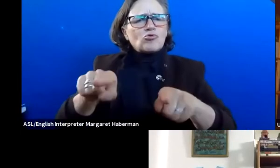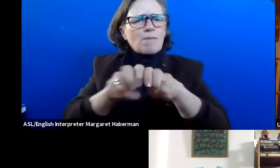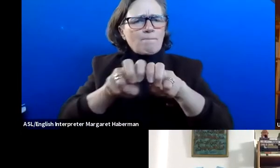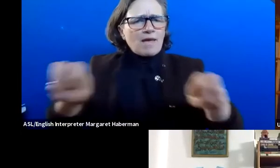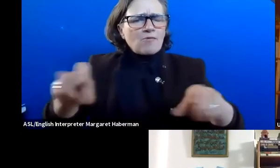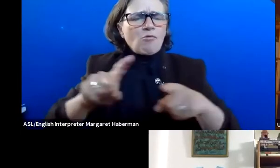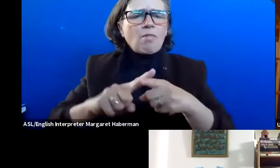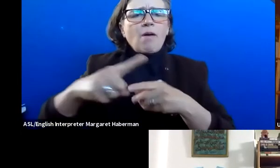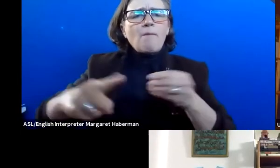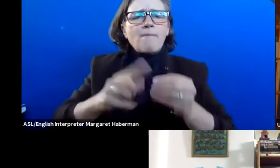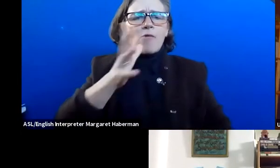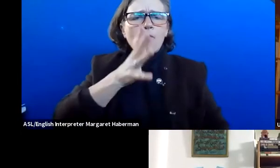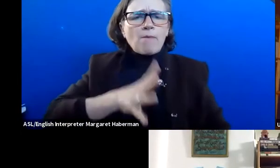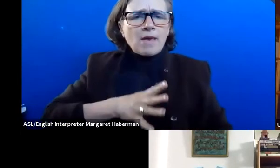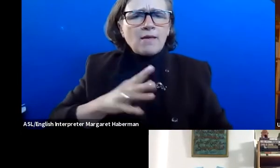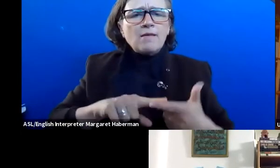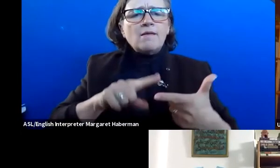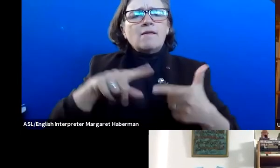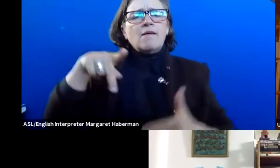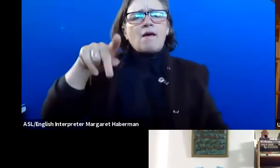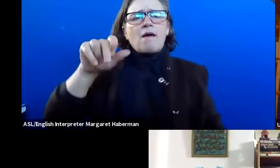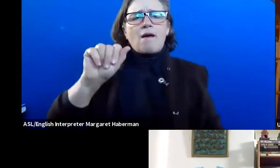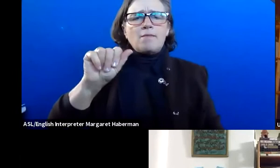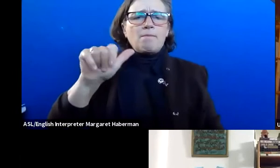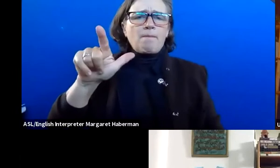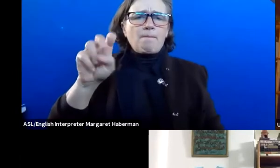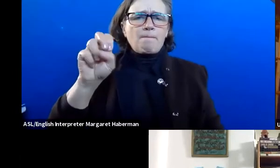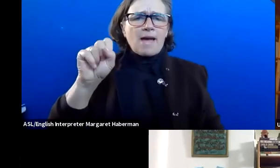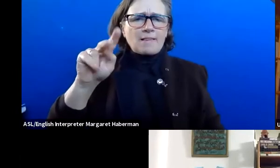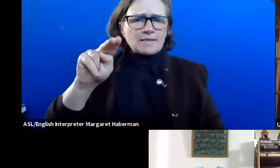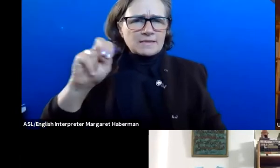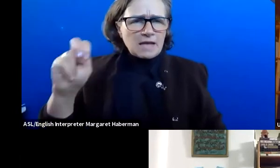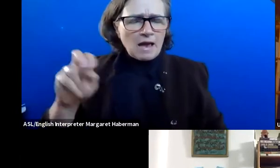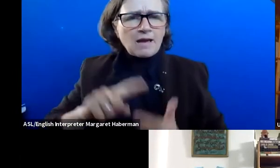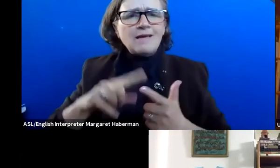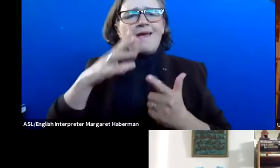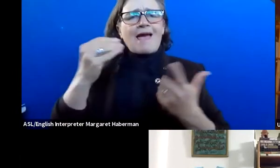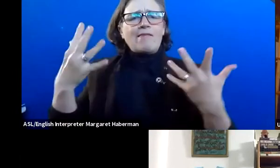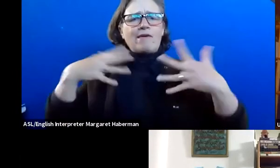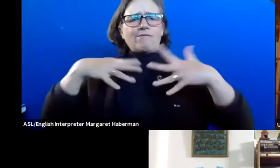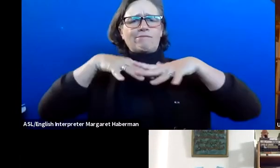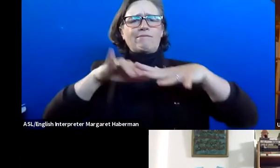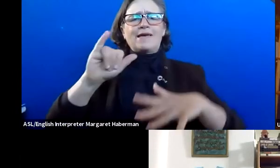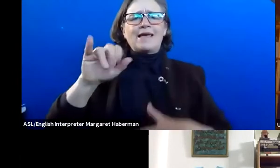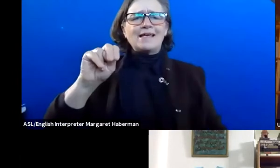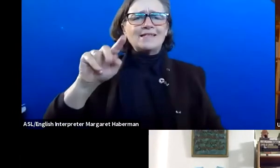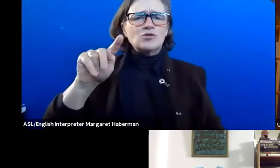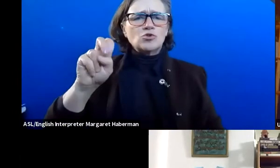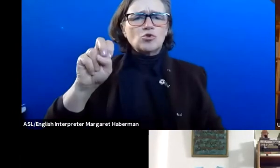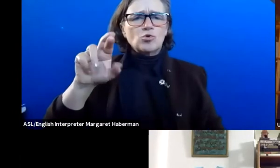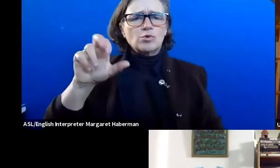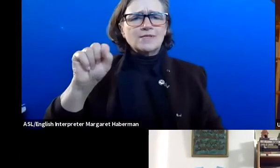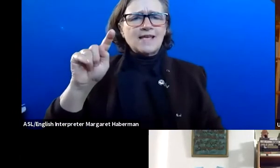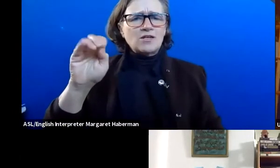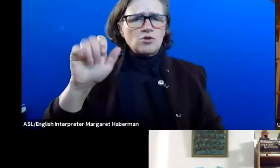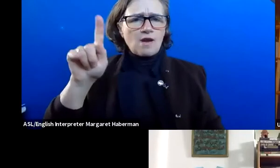Iqbal. This is before I knew that the two had known each other and been in conversation with each other. How I wish I